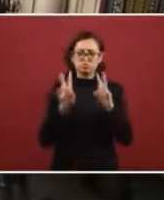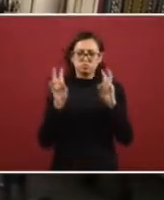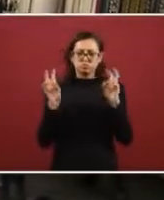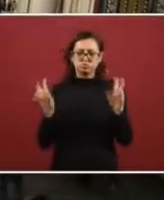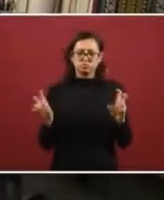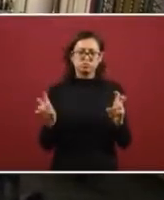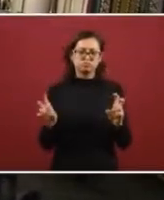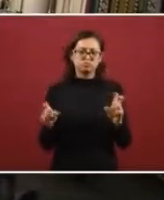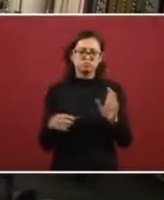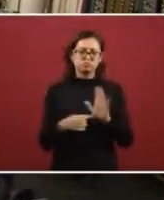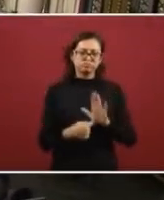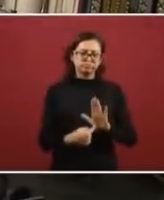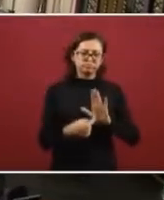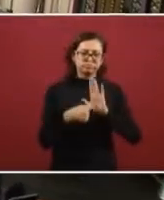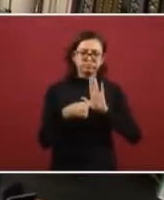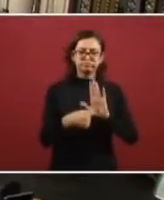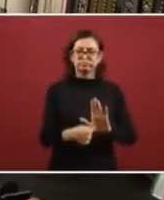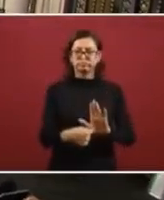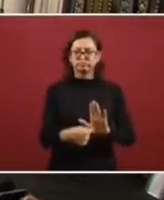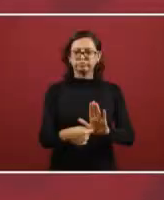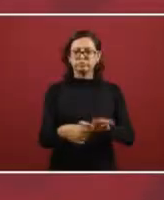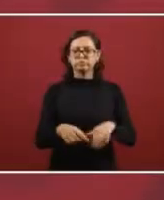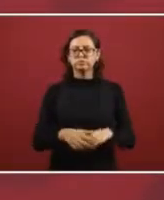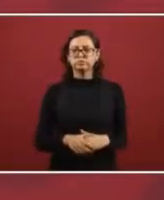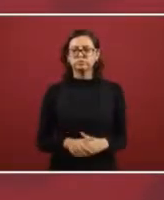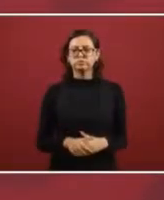And that's what the